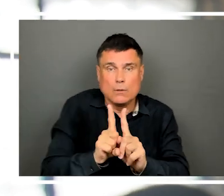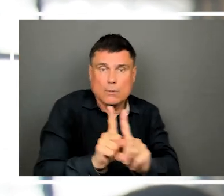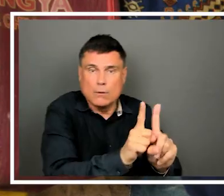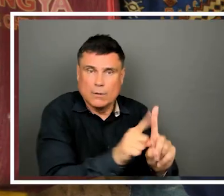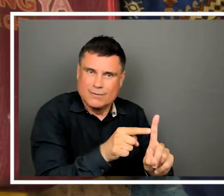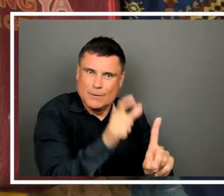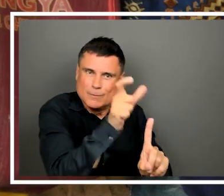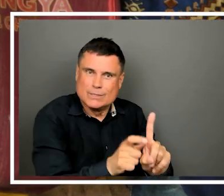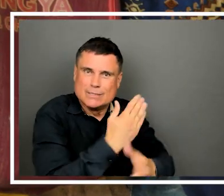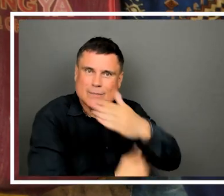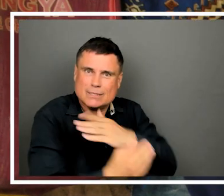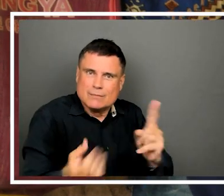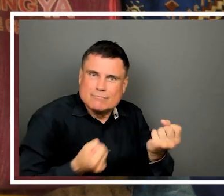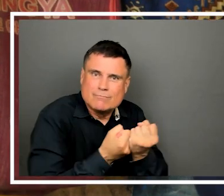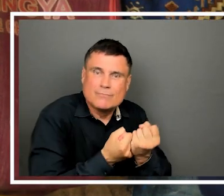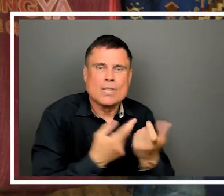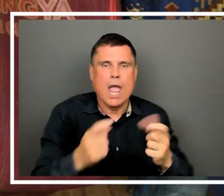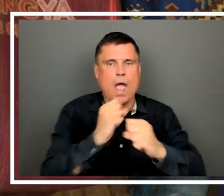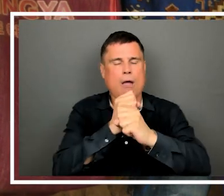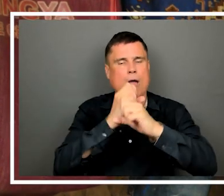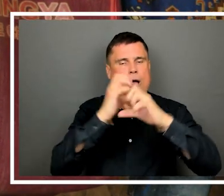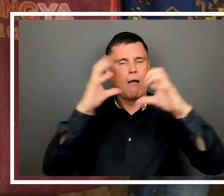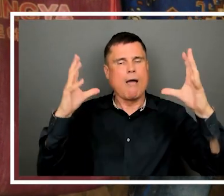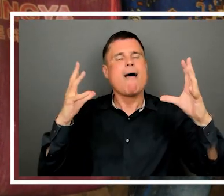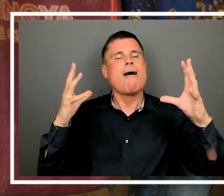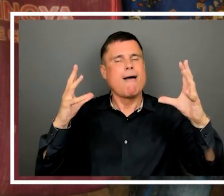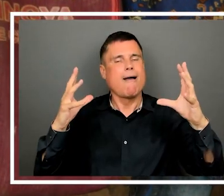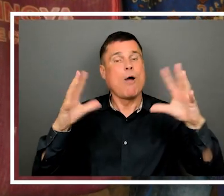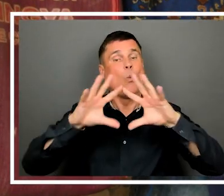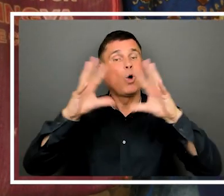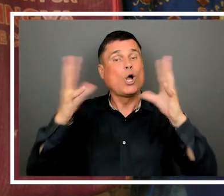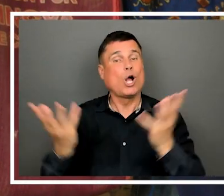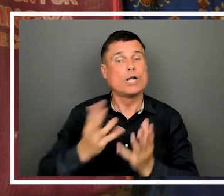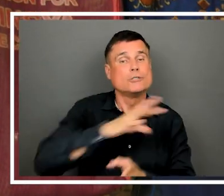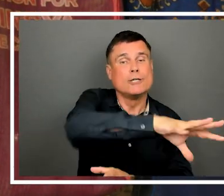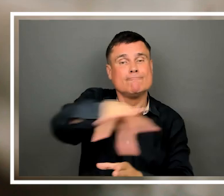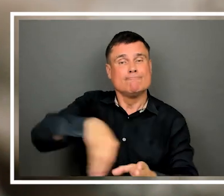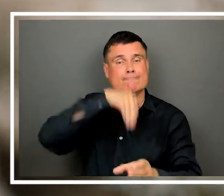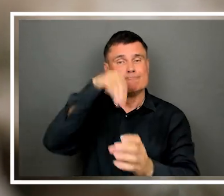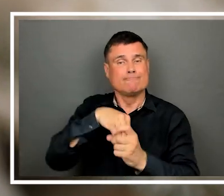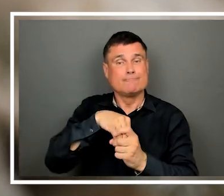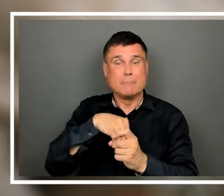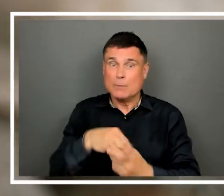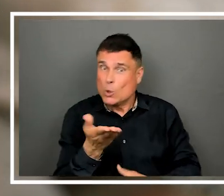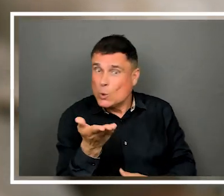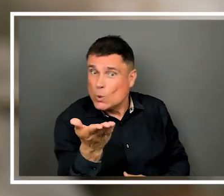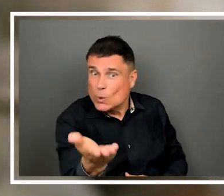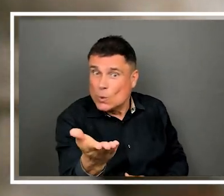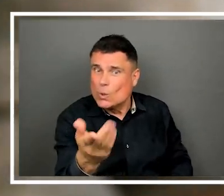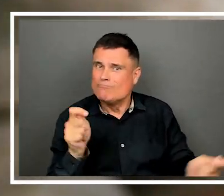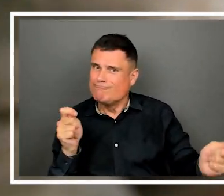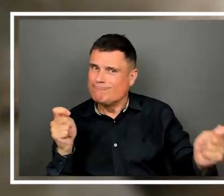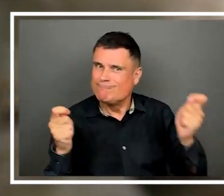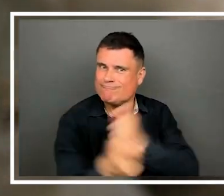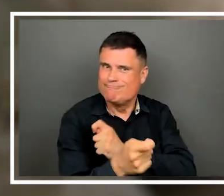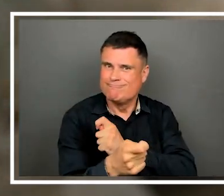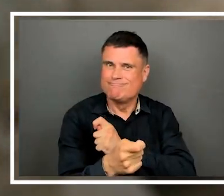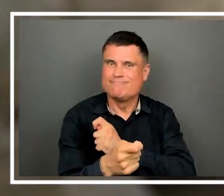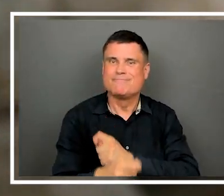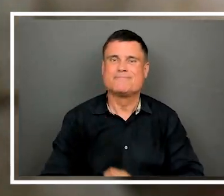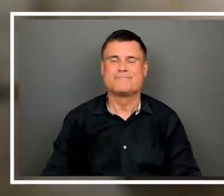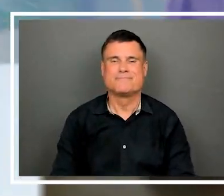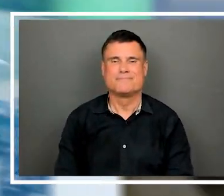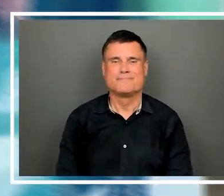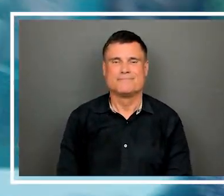assistance. Now you have a better idea of what an inclusive world looks like. You can be the one to make it a